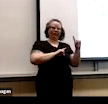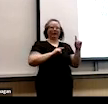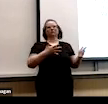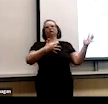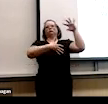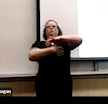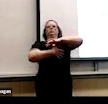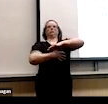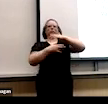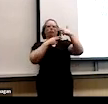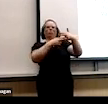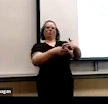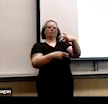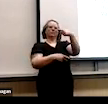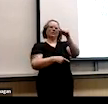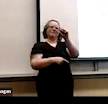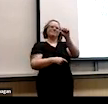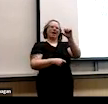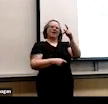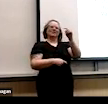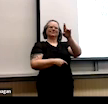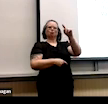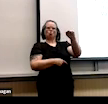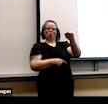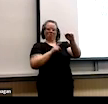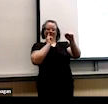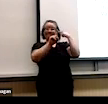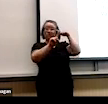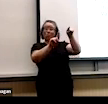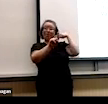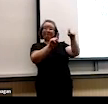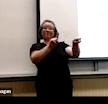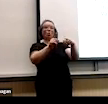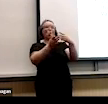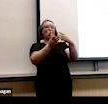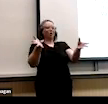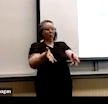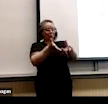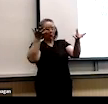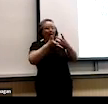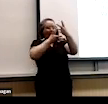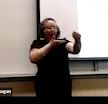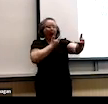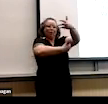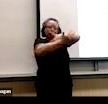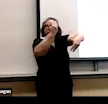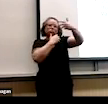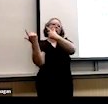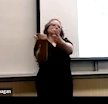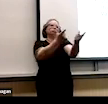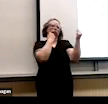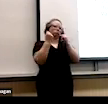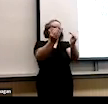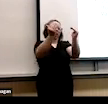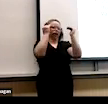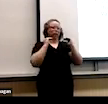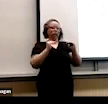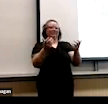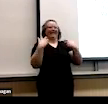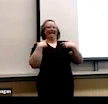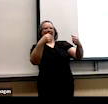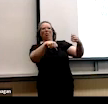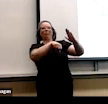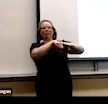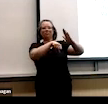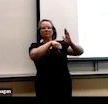community participation. They also have specialized support like adult protective service workers, behavioral consultants, etc. They run